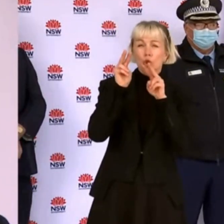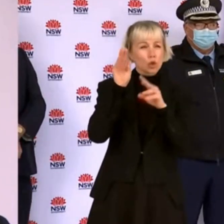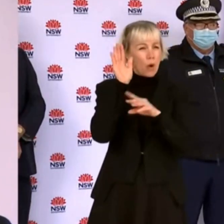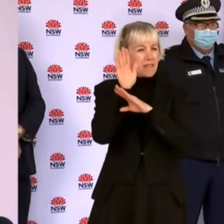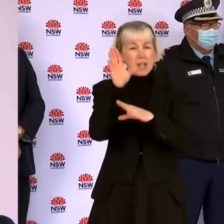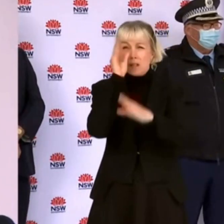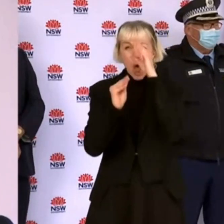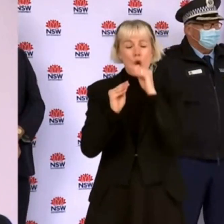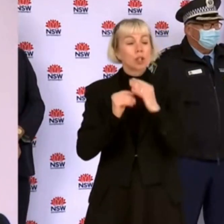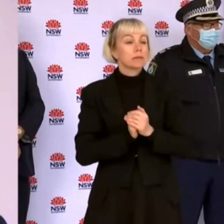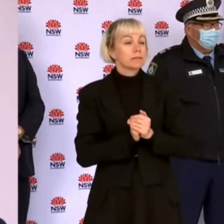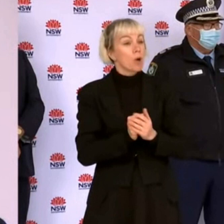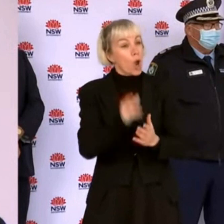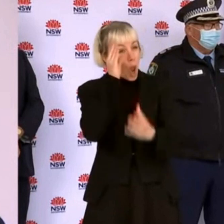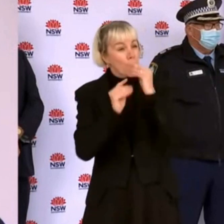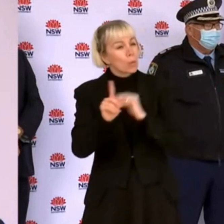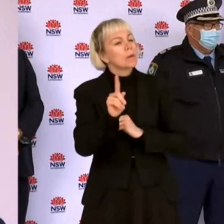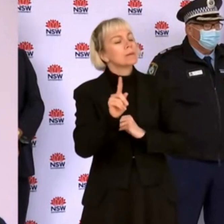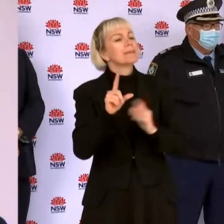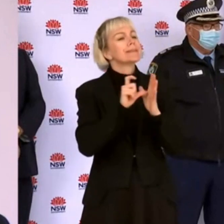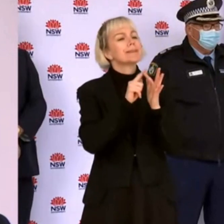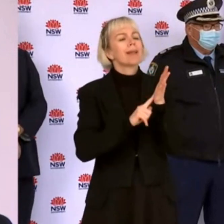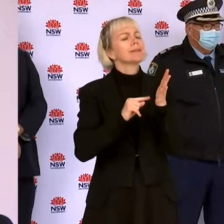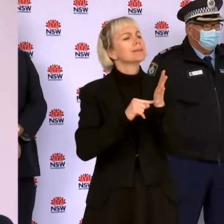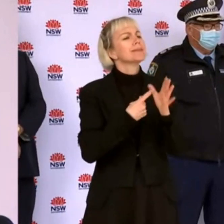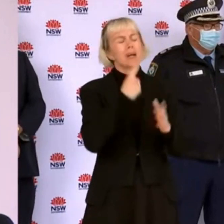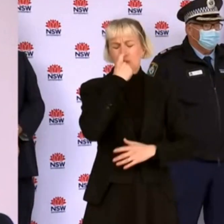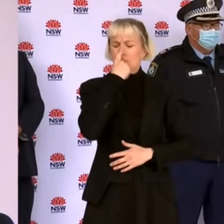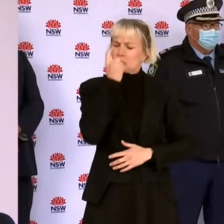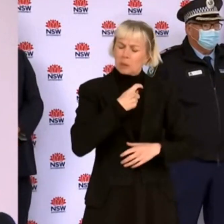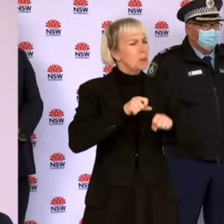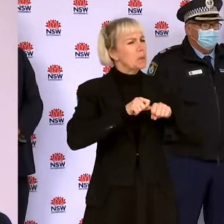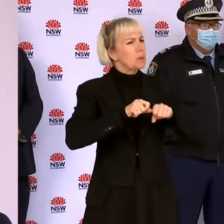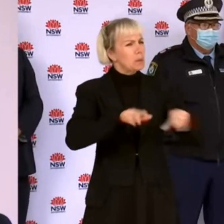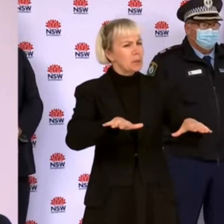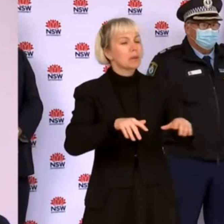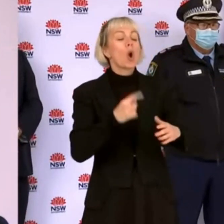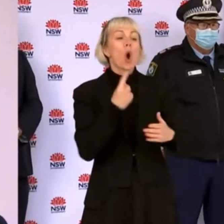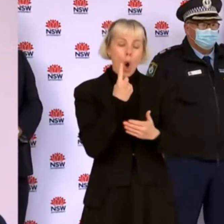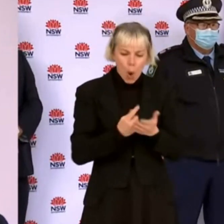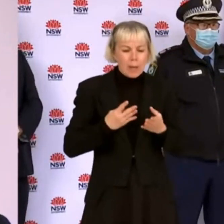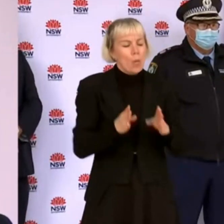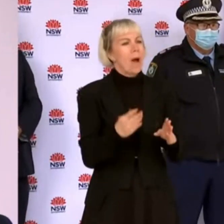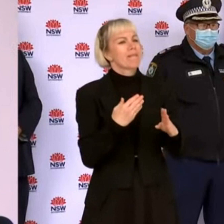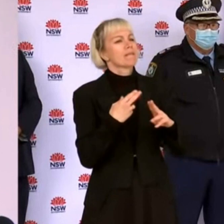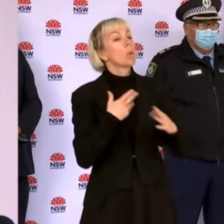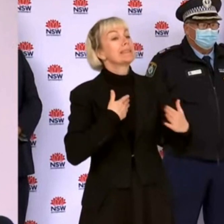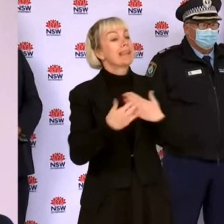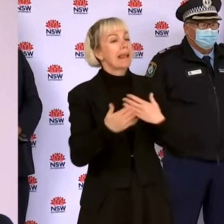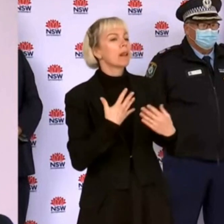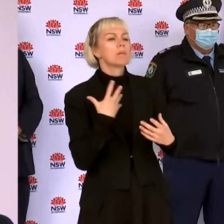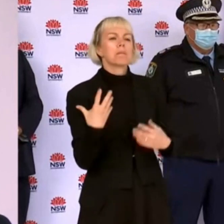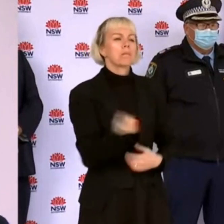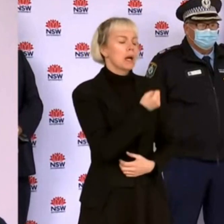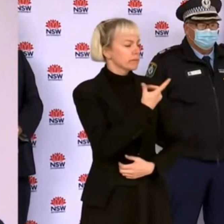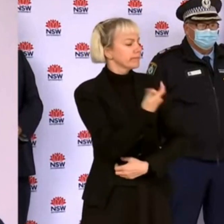unless you have a certain proportion of your population vaccinated. That's the bottom line. If you could have done that, New South Wales would have